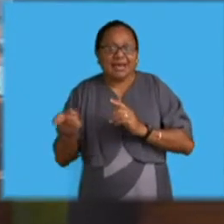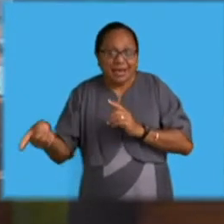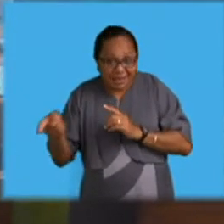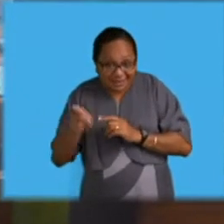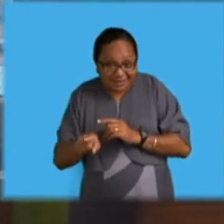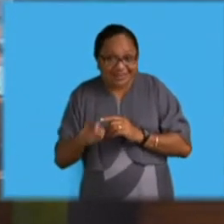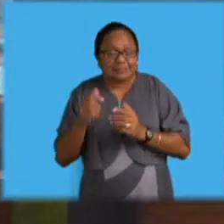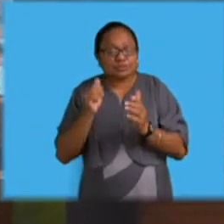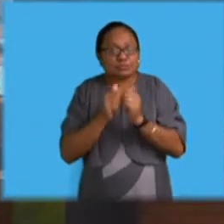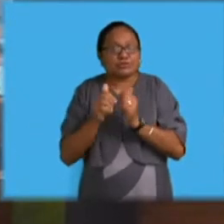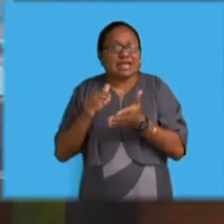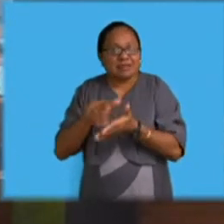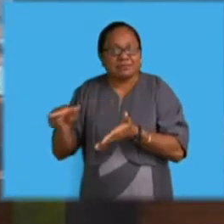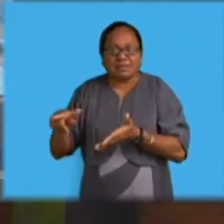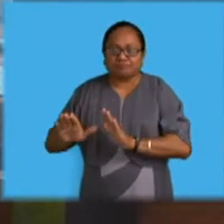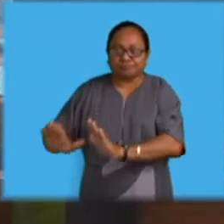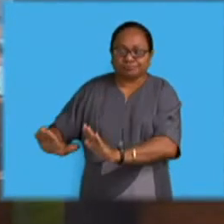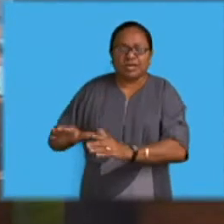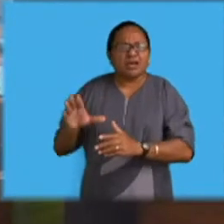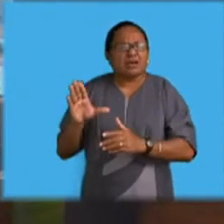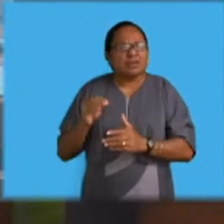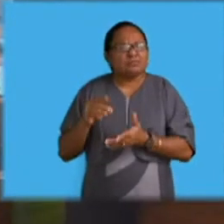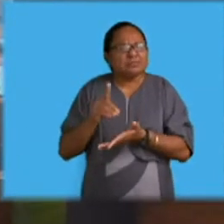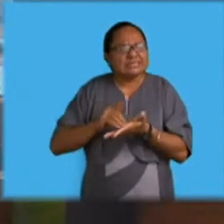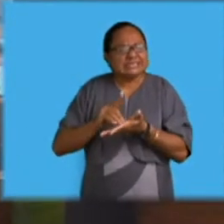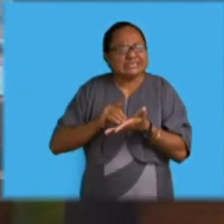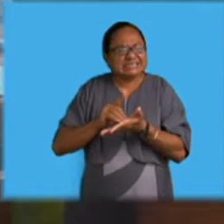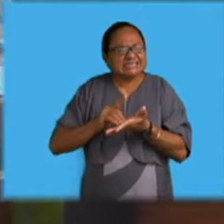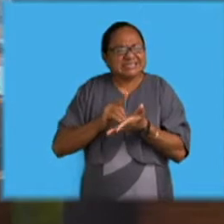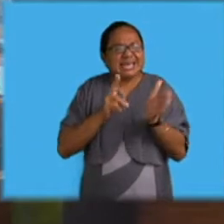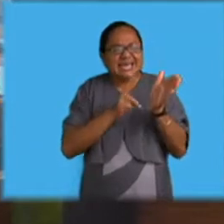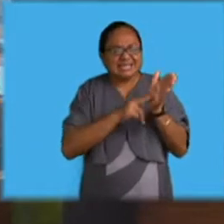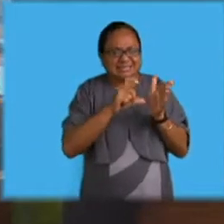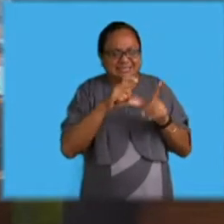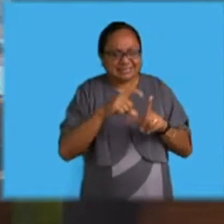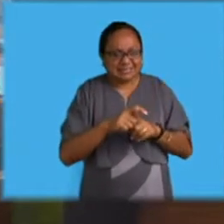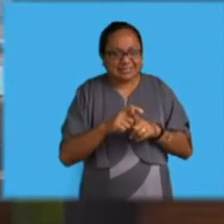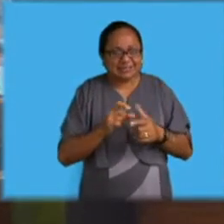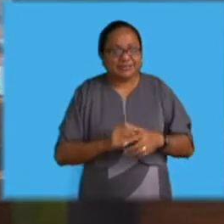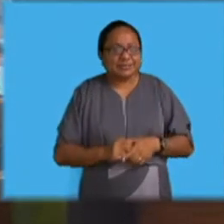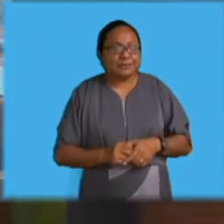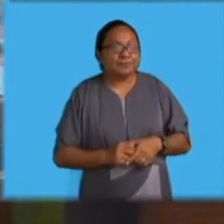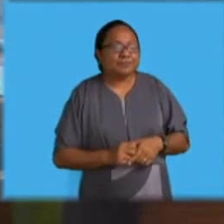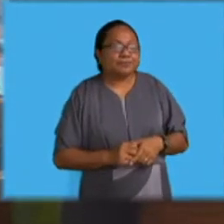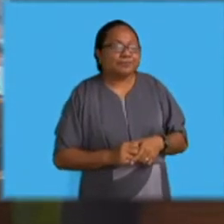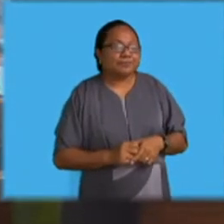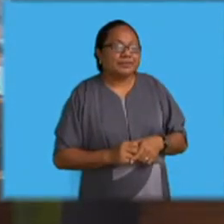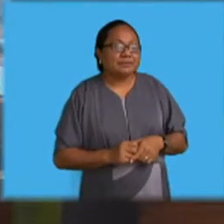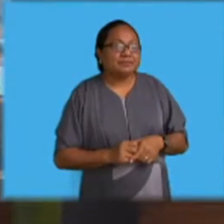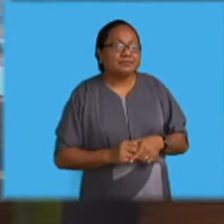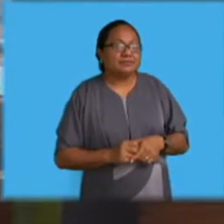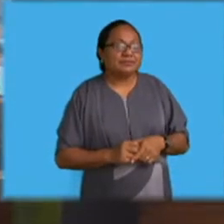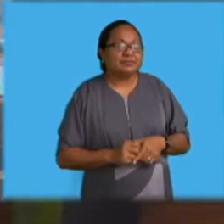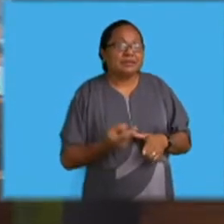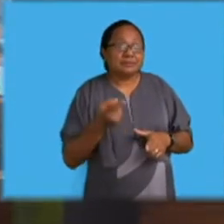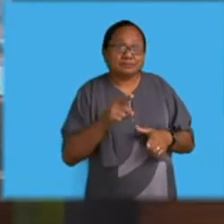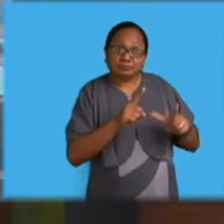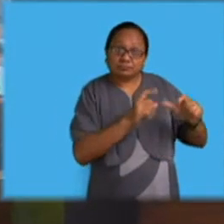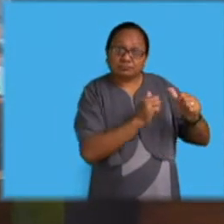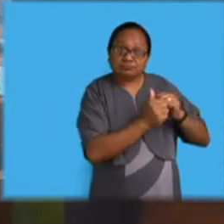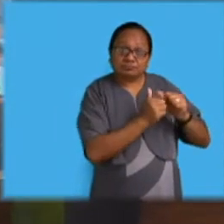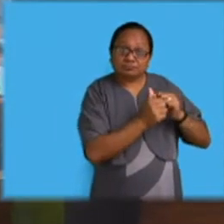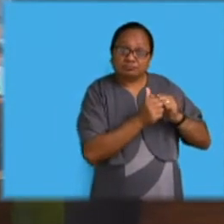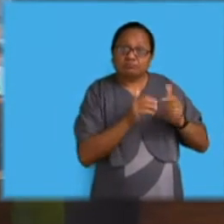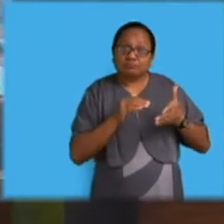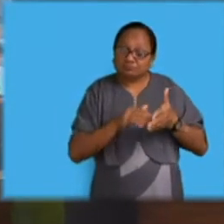non-communicable diseases. Teamwork, a very marketable quality, is nurtured and enhanced in these types of group or team